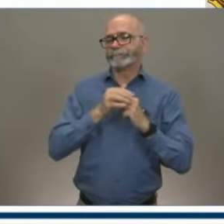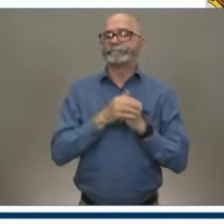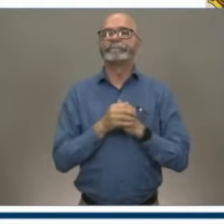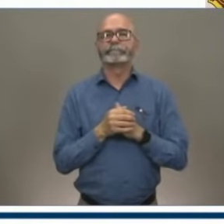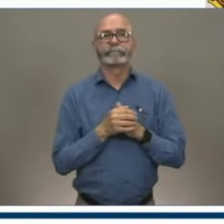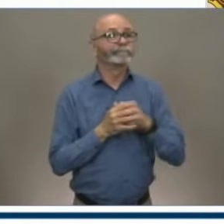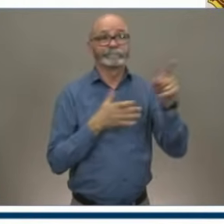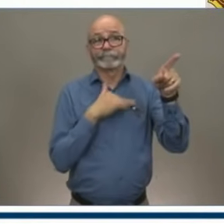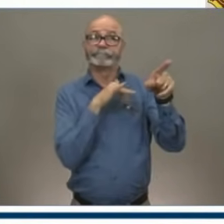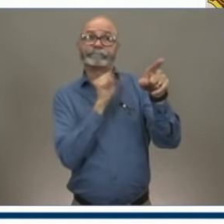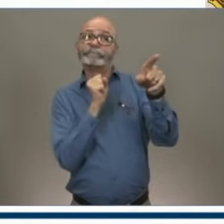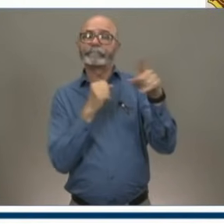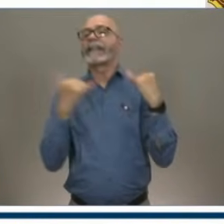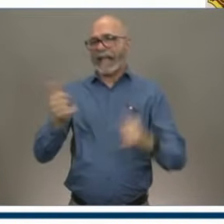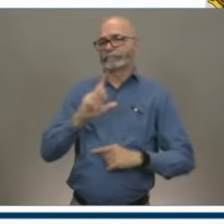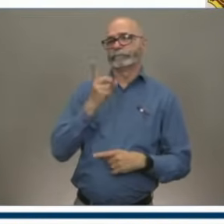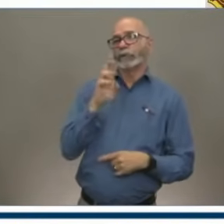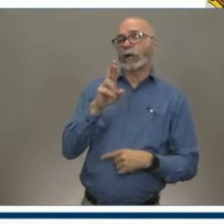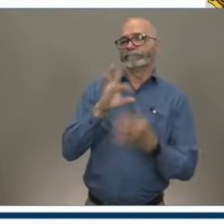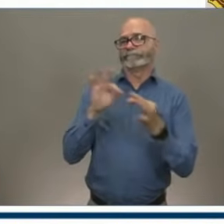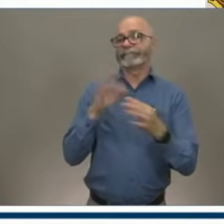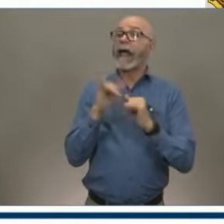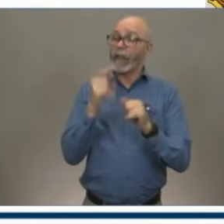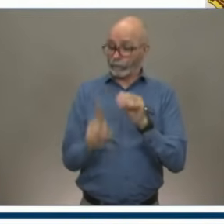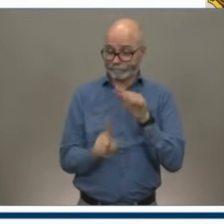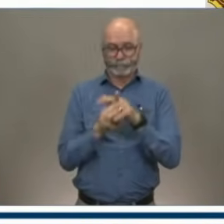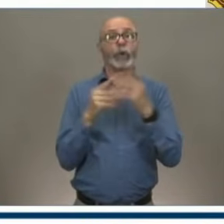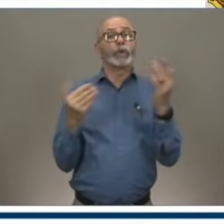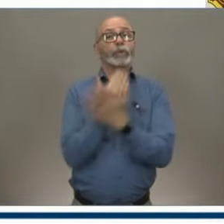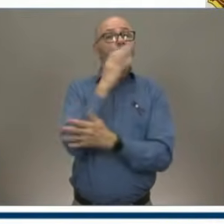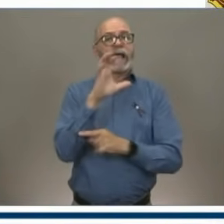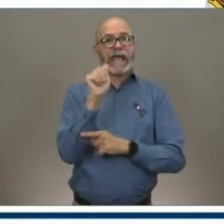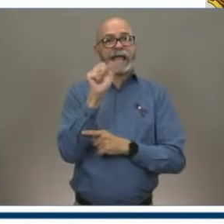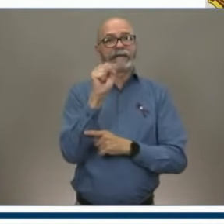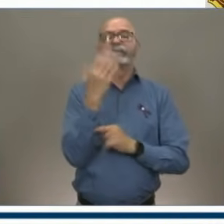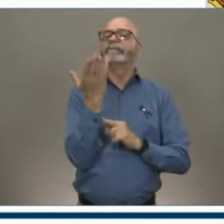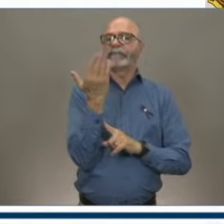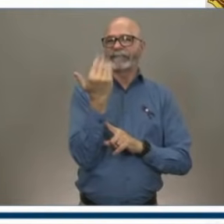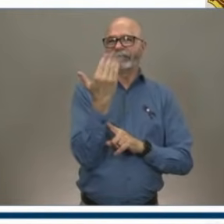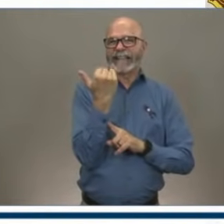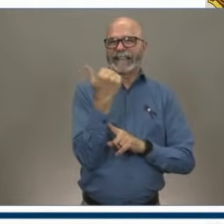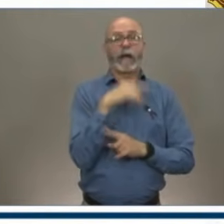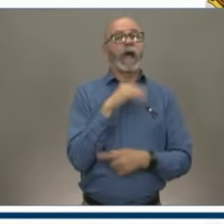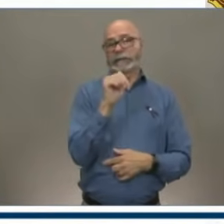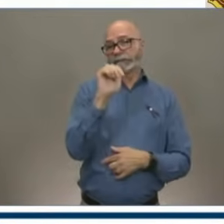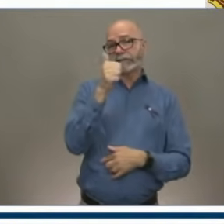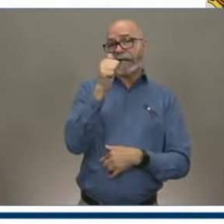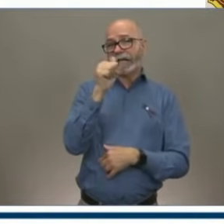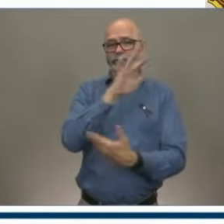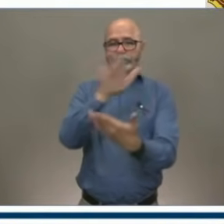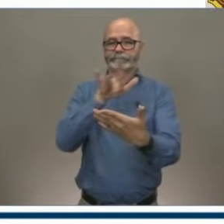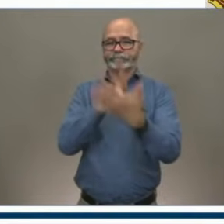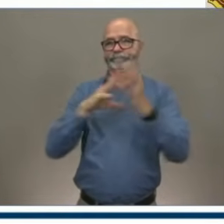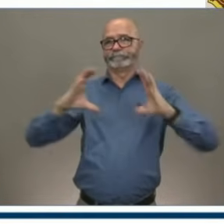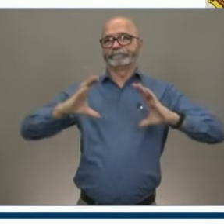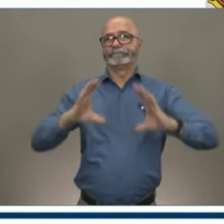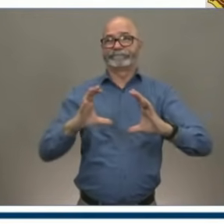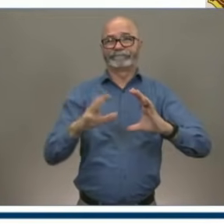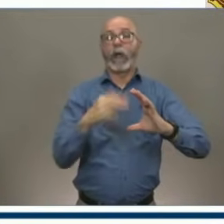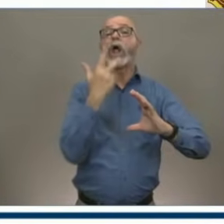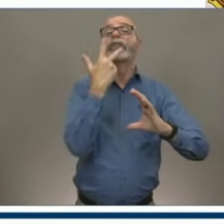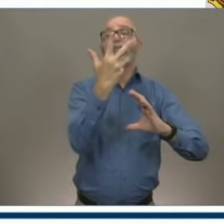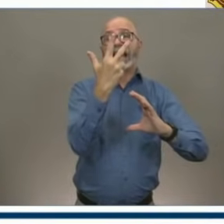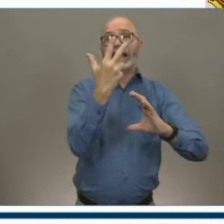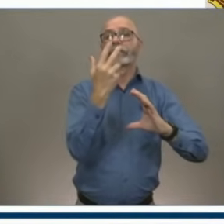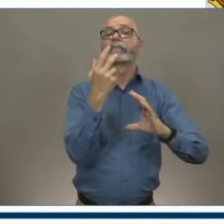reporting 50 new cases of COVID-19 today. 10 of those are in Central Zone. 3 are in the Northern Health Zone, and